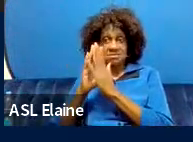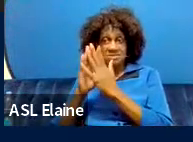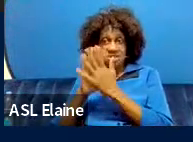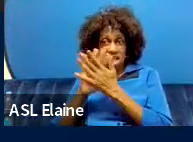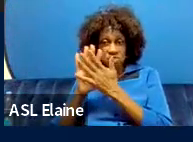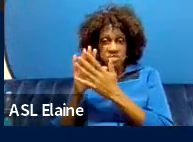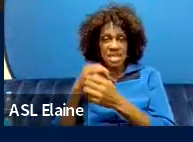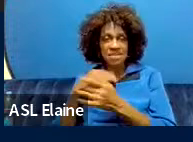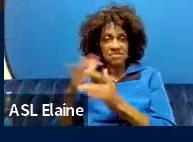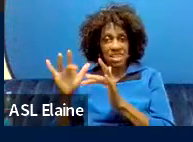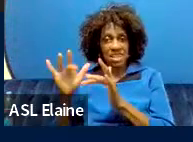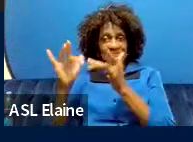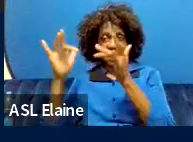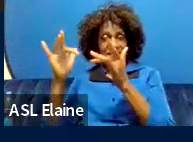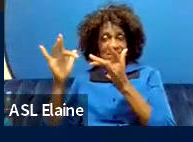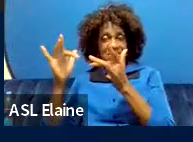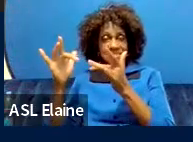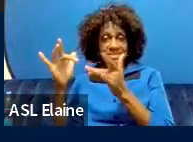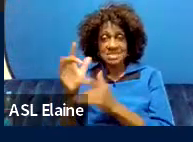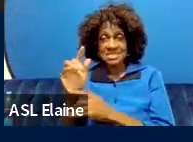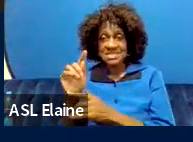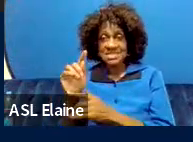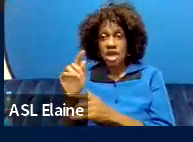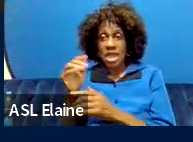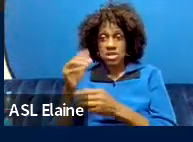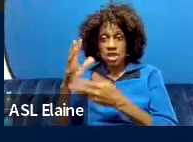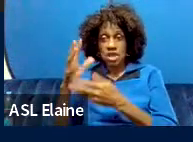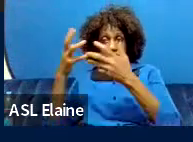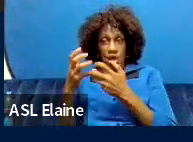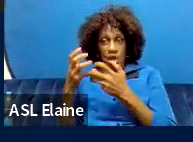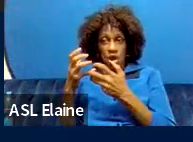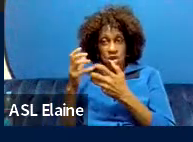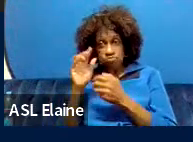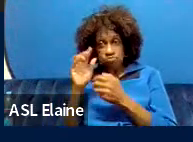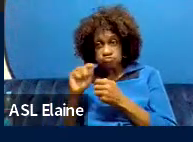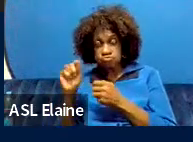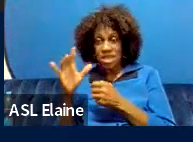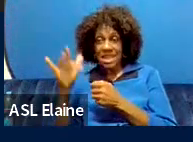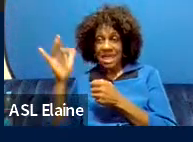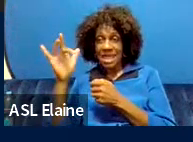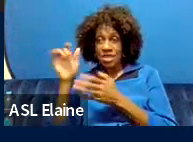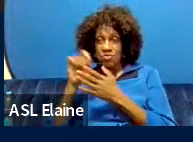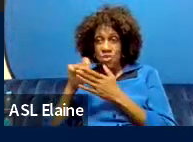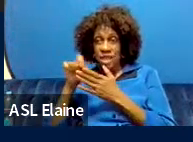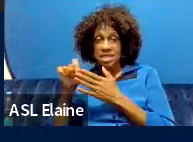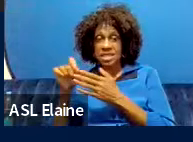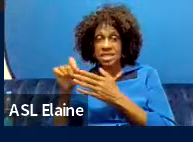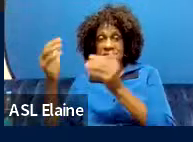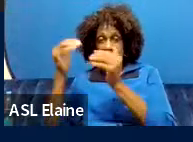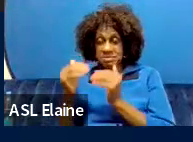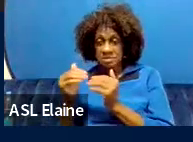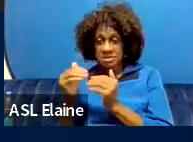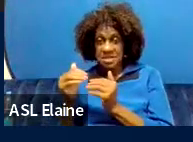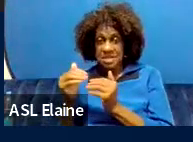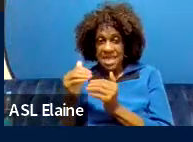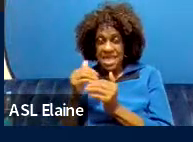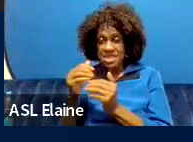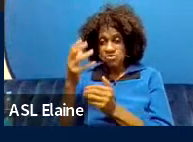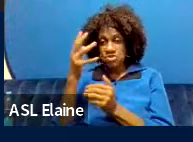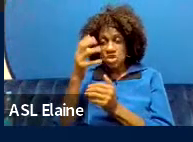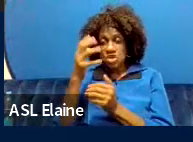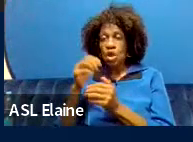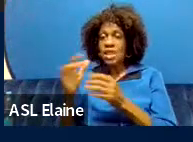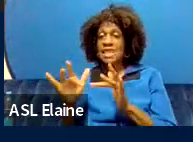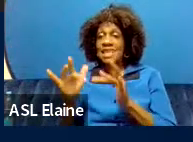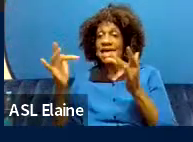very light tan text over a dark background, or some very dark brown, nearly black text over a very